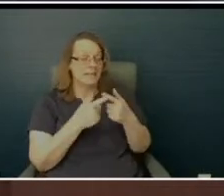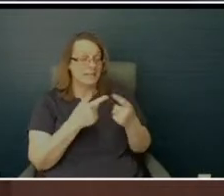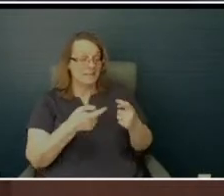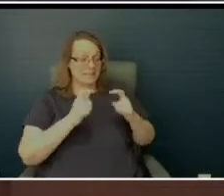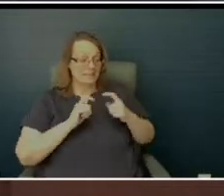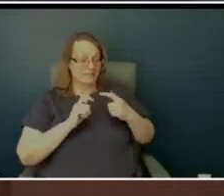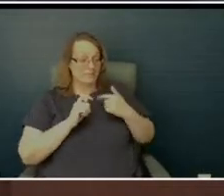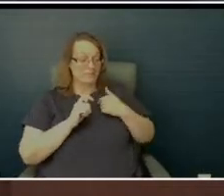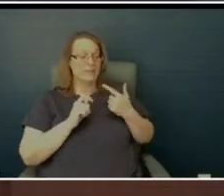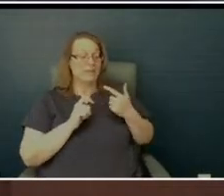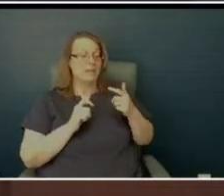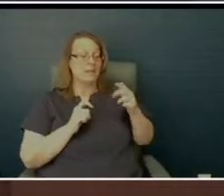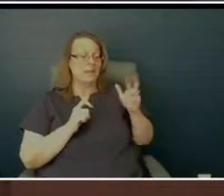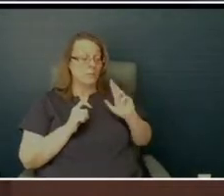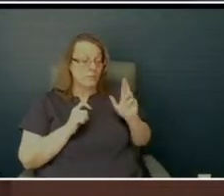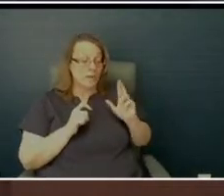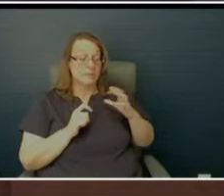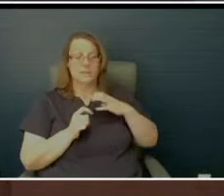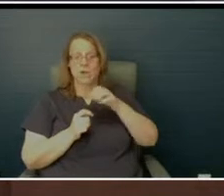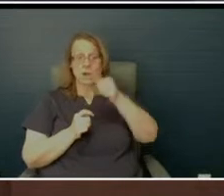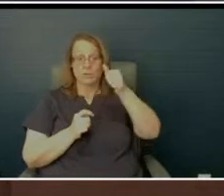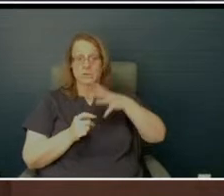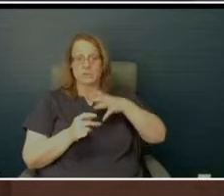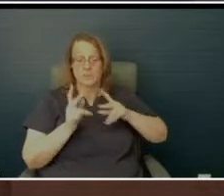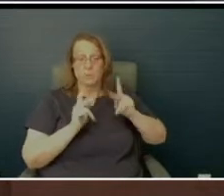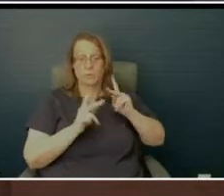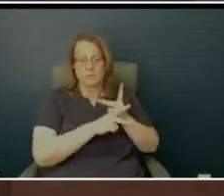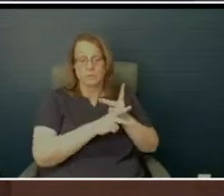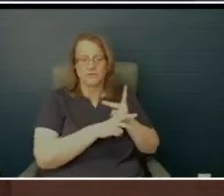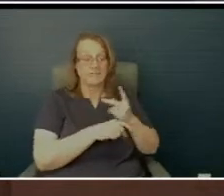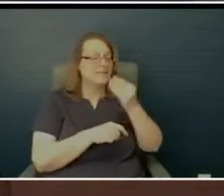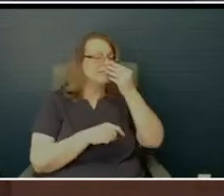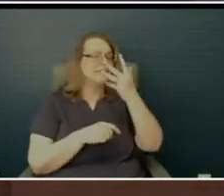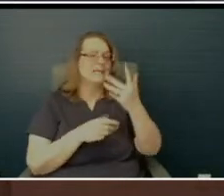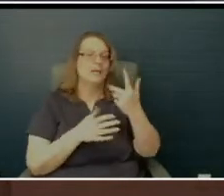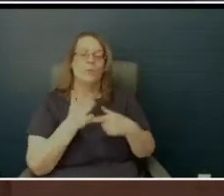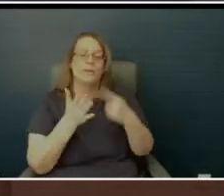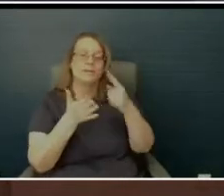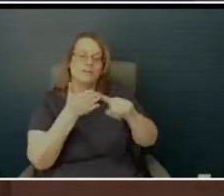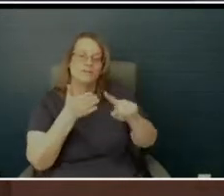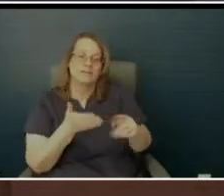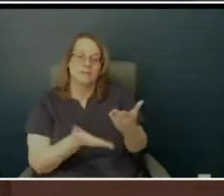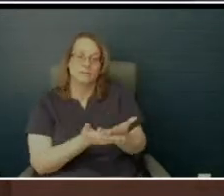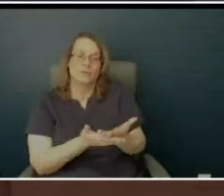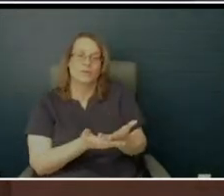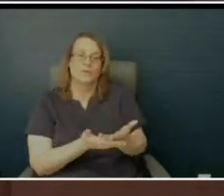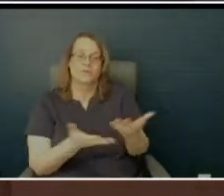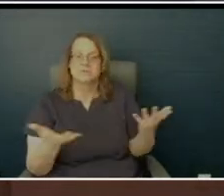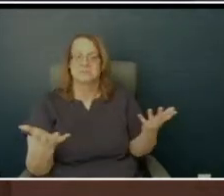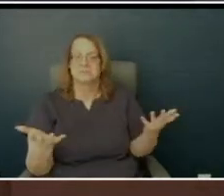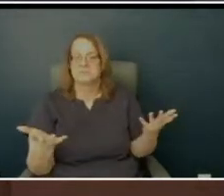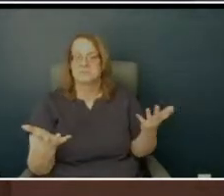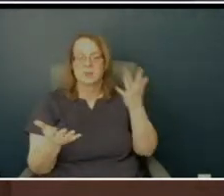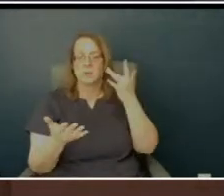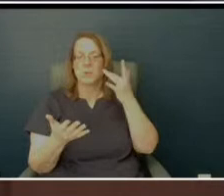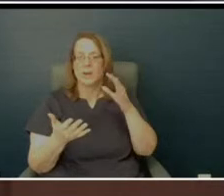He didn't care what the department's investigations proved. What good were facts when they would only confirm his